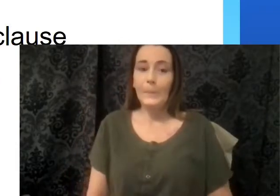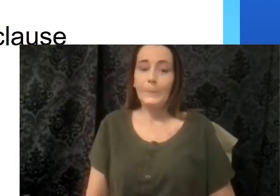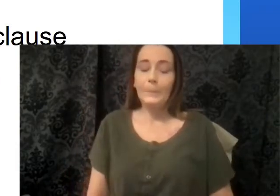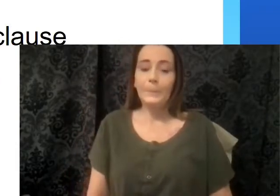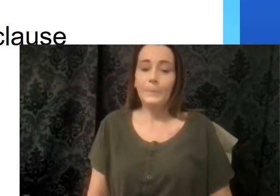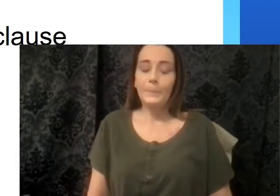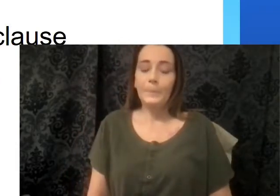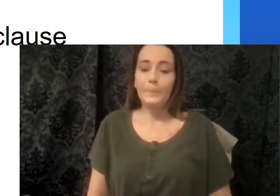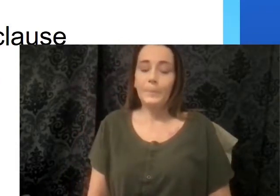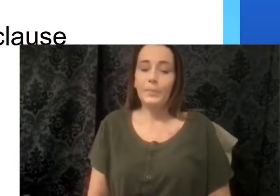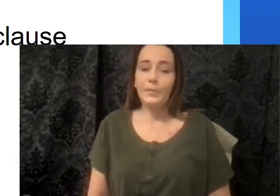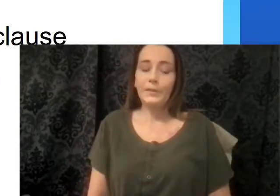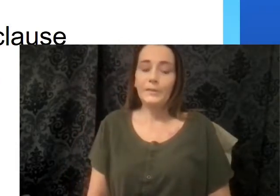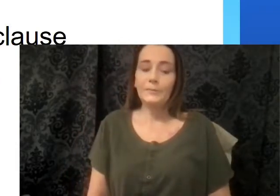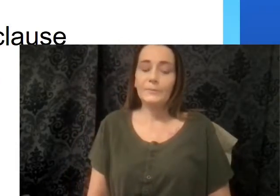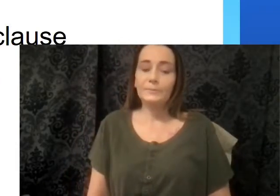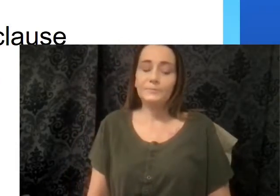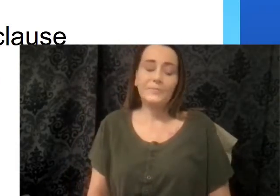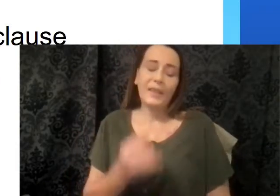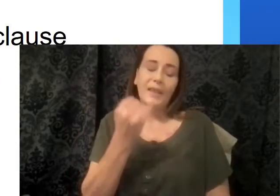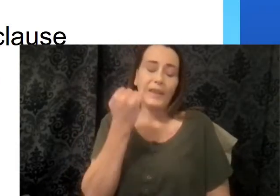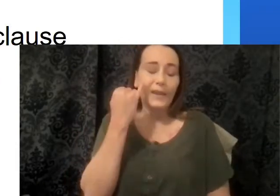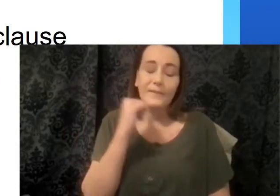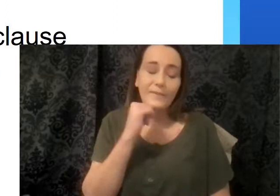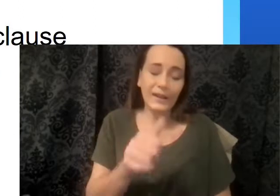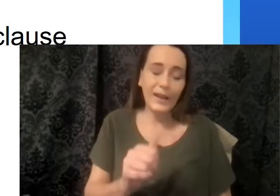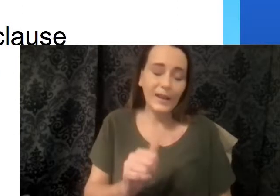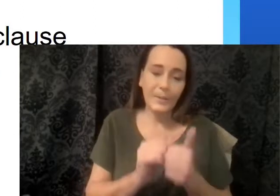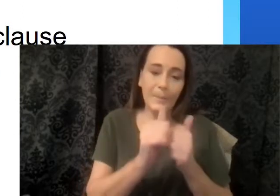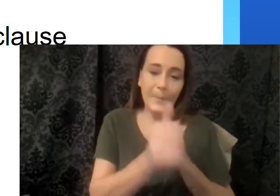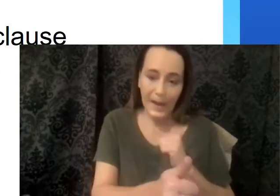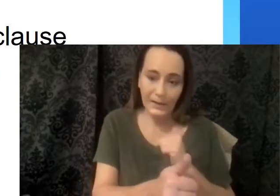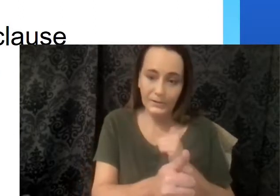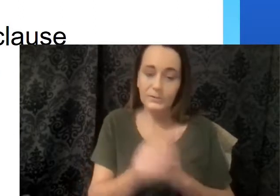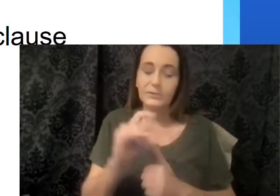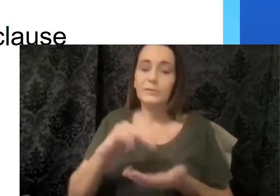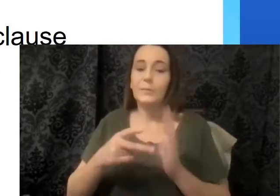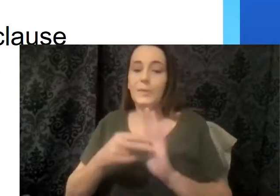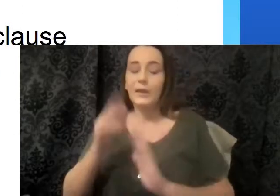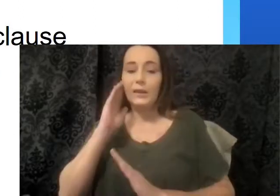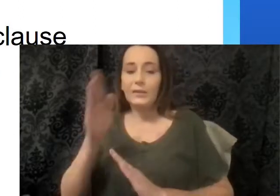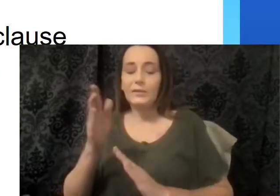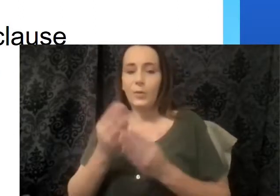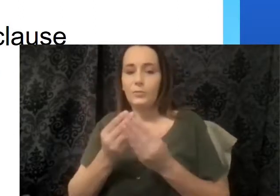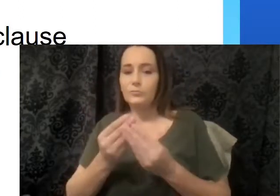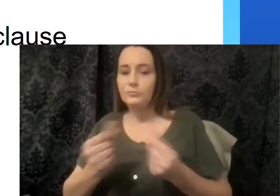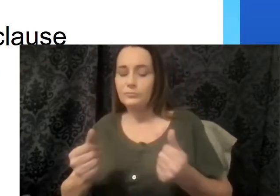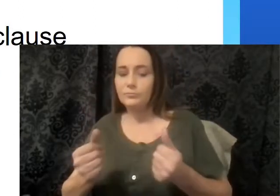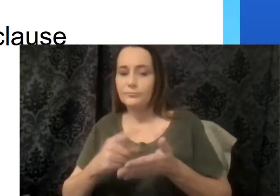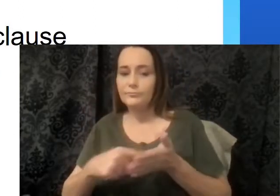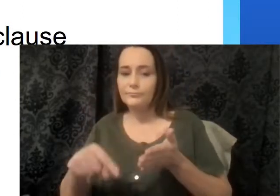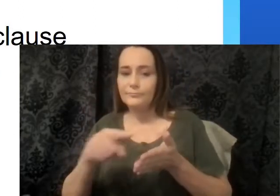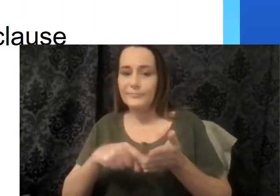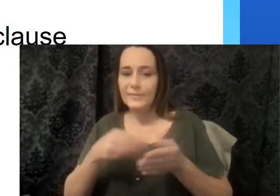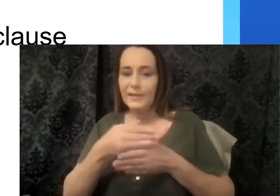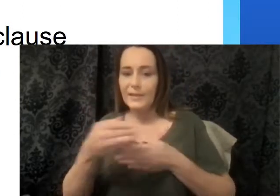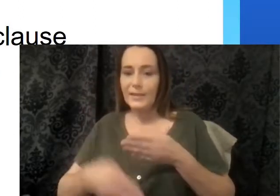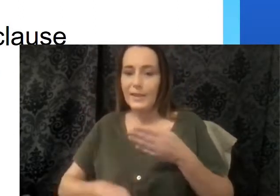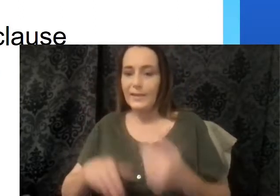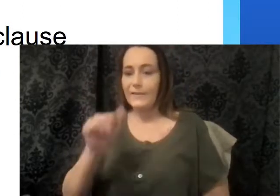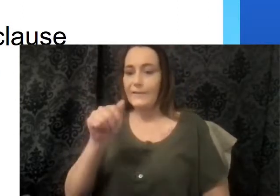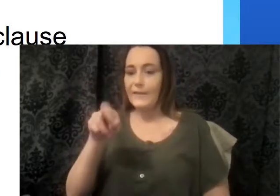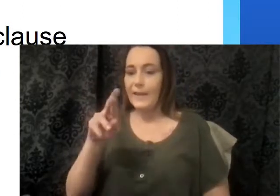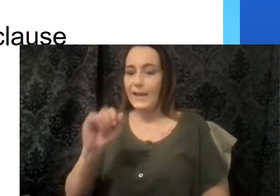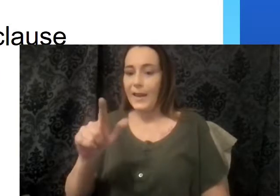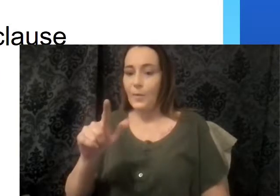So obviously, if that doesn't pass, it will expire at the end in April 2022.